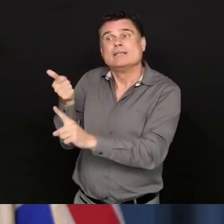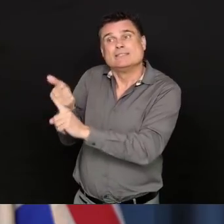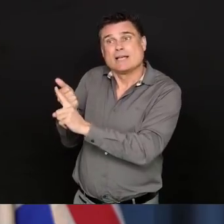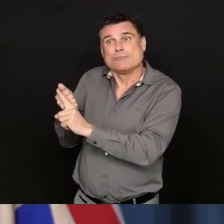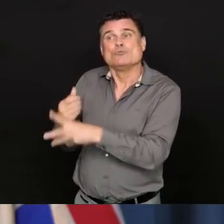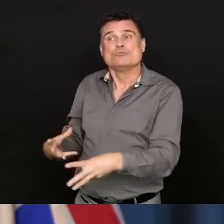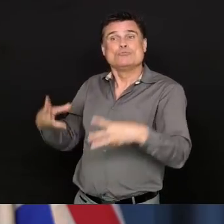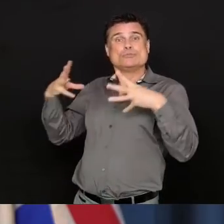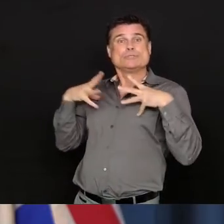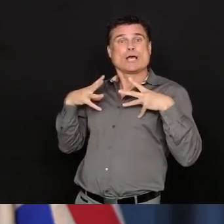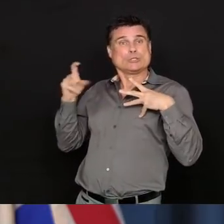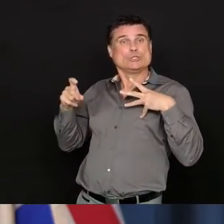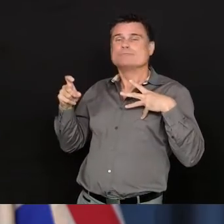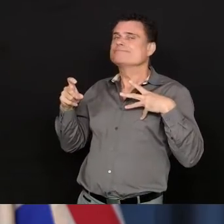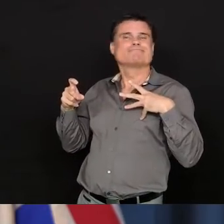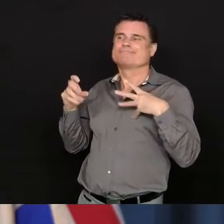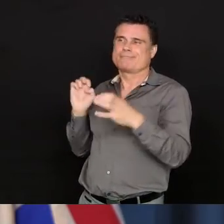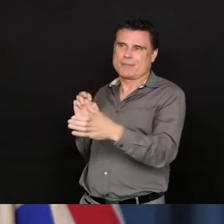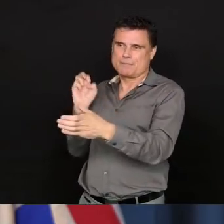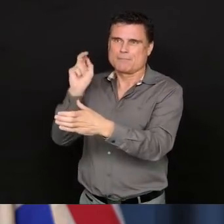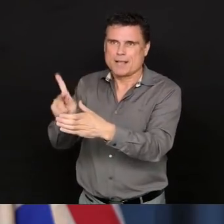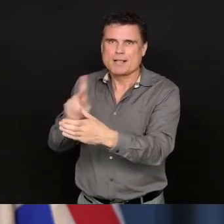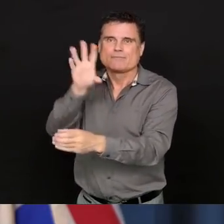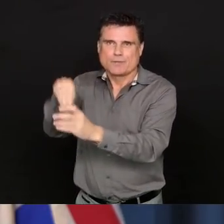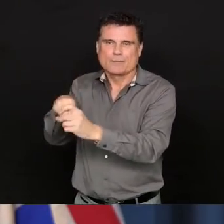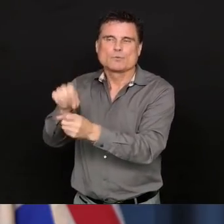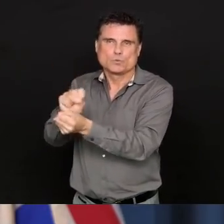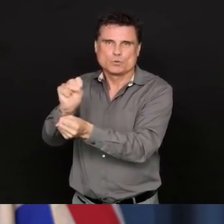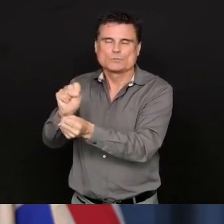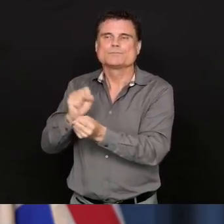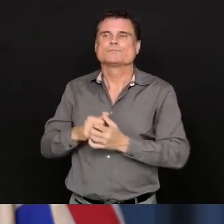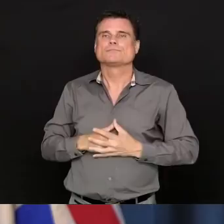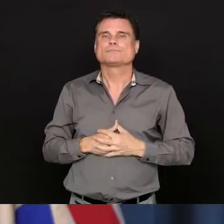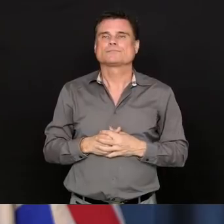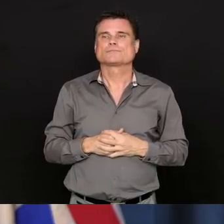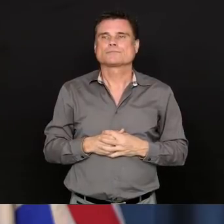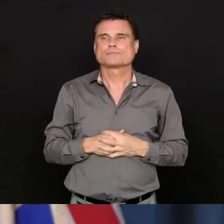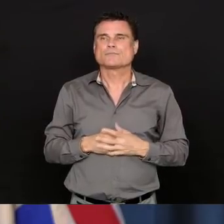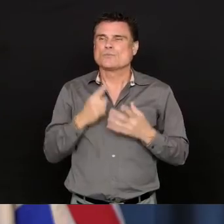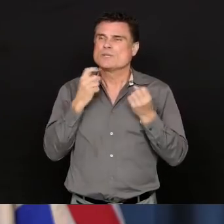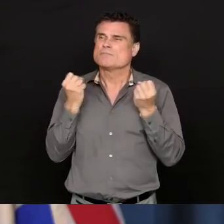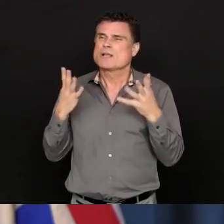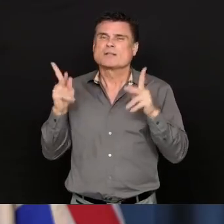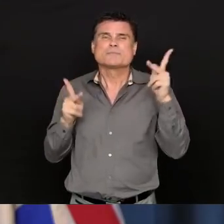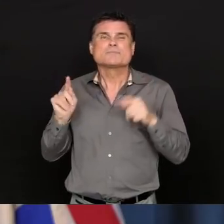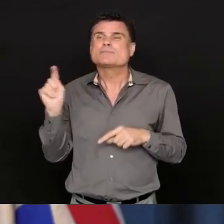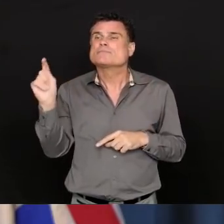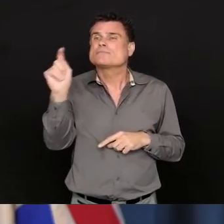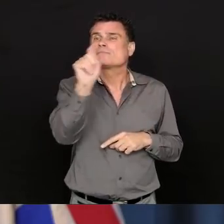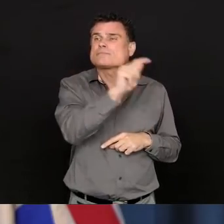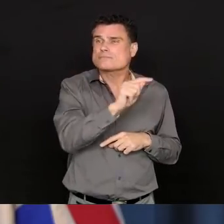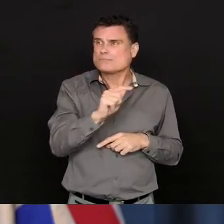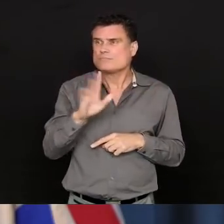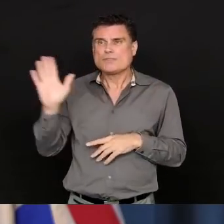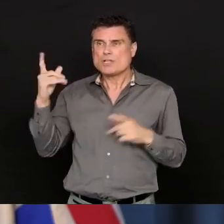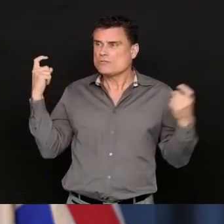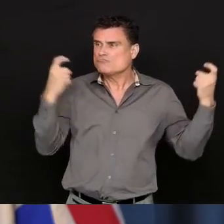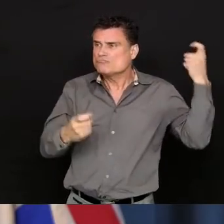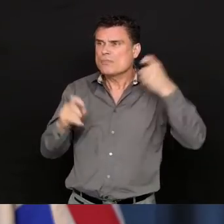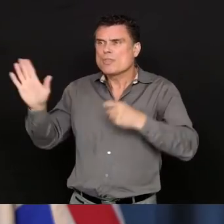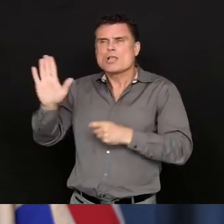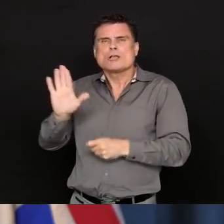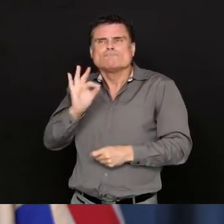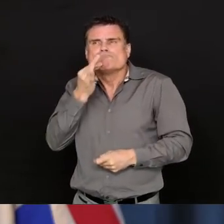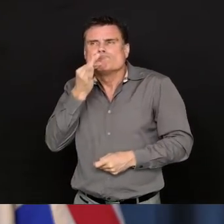BC that will contribute to our understanding and knowledge, also contribute to the information that we get on a daily basis